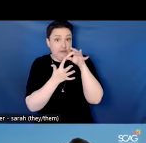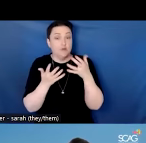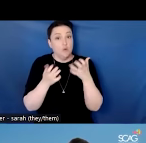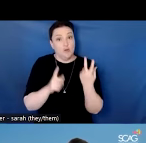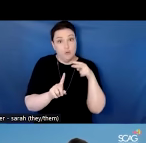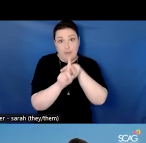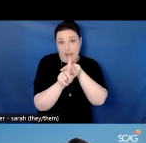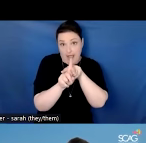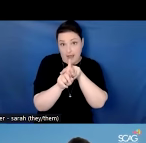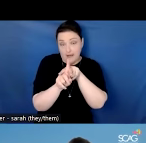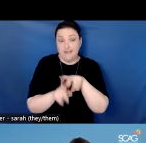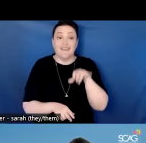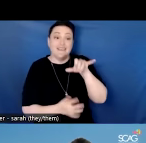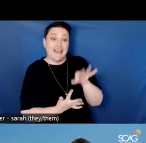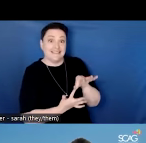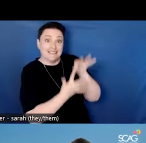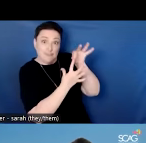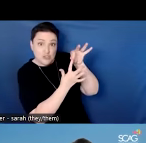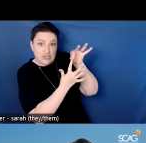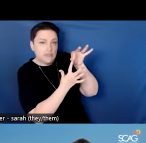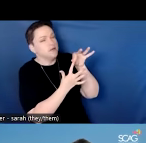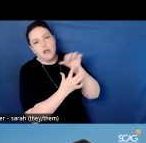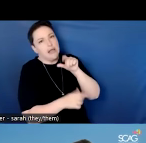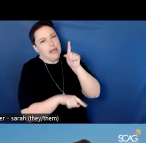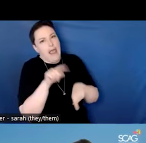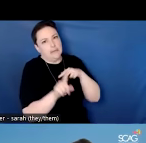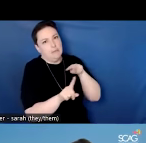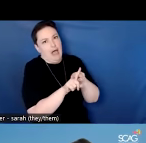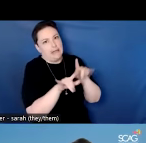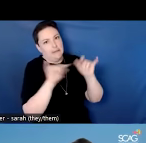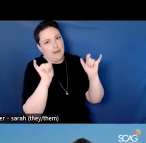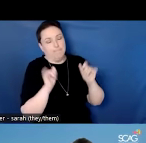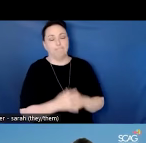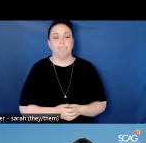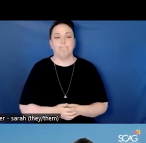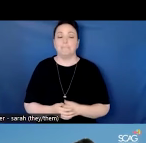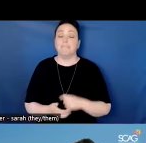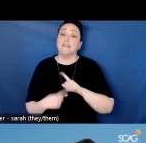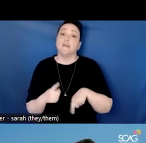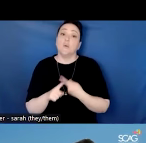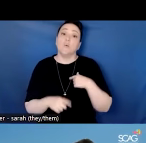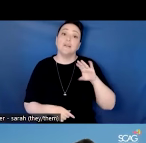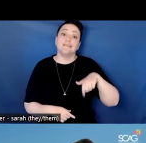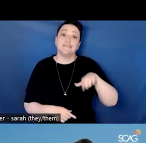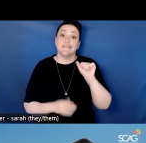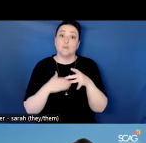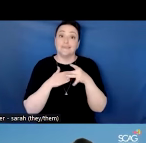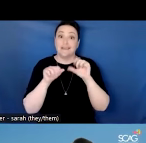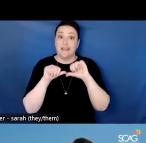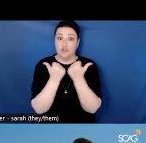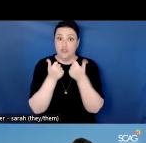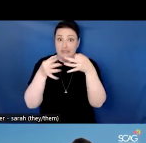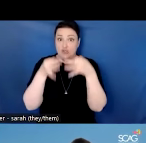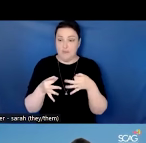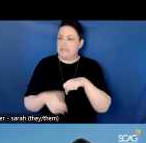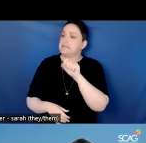to the exemption must not apply. The second is, when a CEQA lead agency determines that a project is